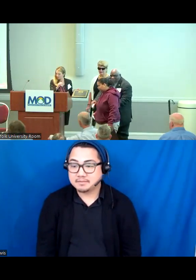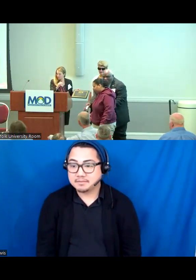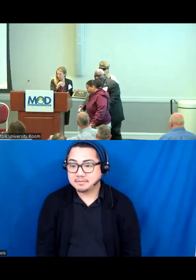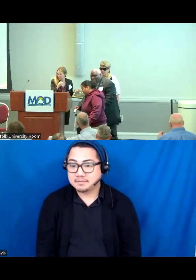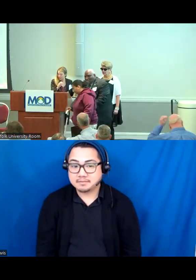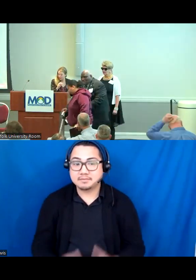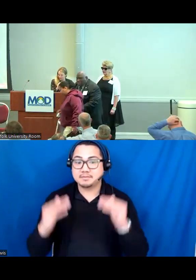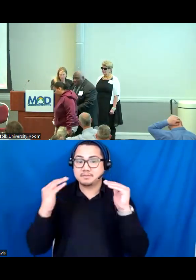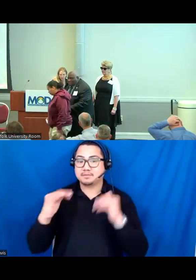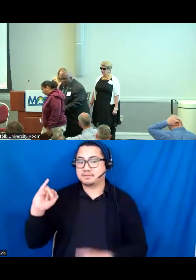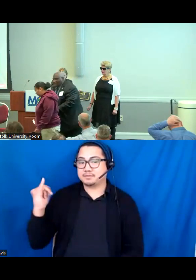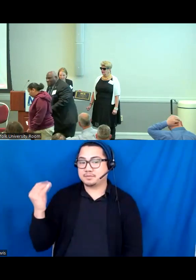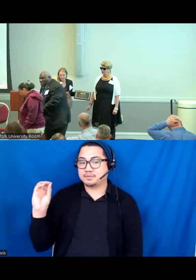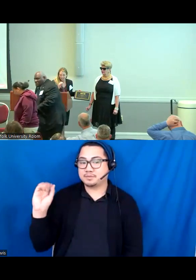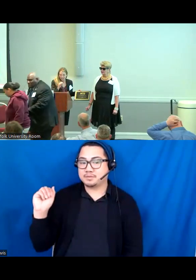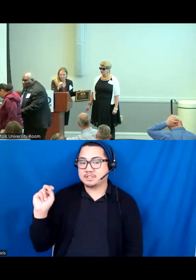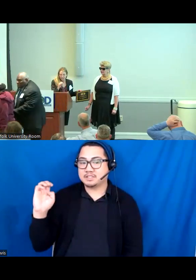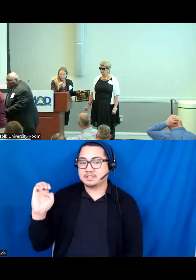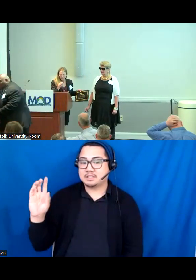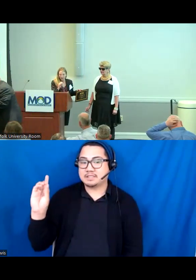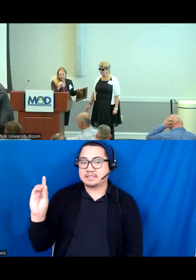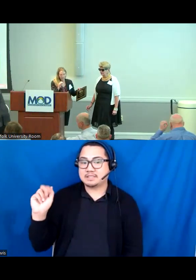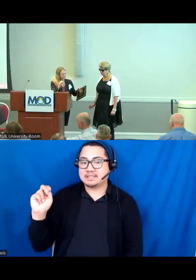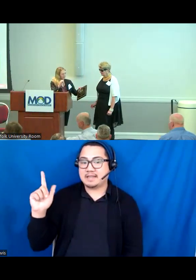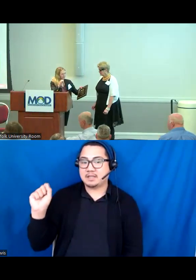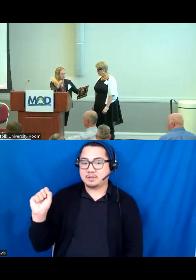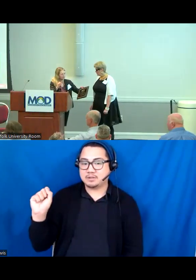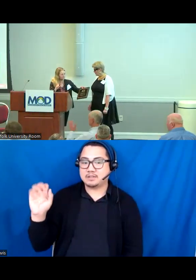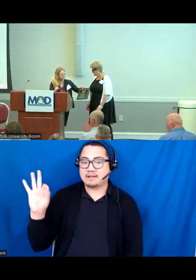Great. Joanne Daniels-Finegold.